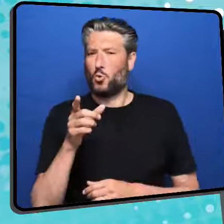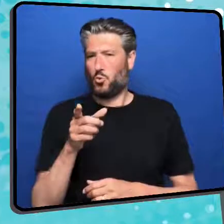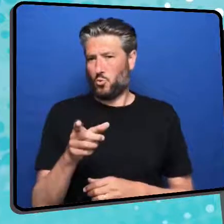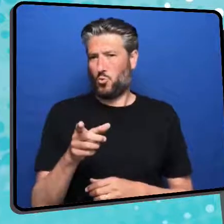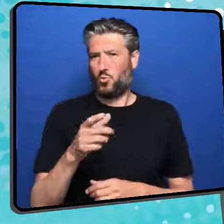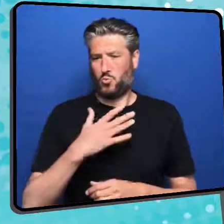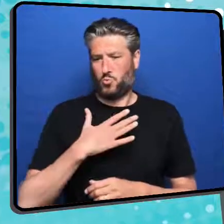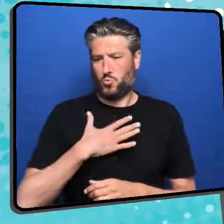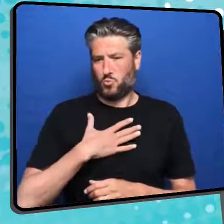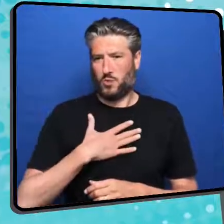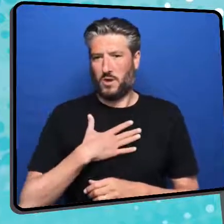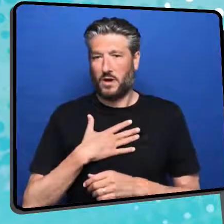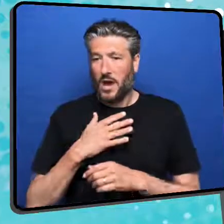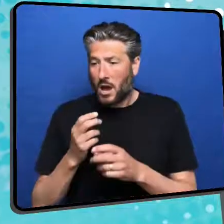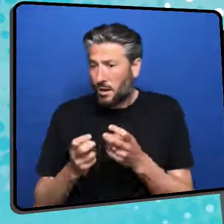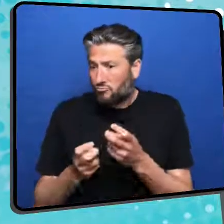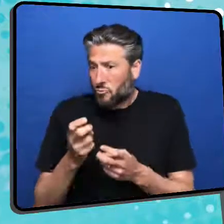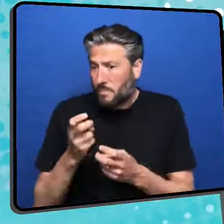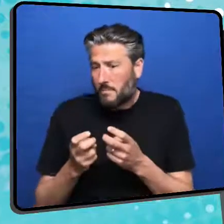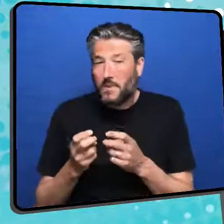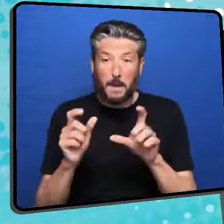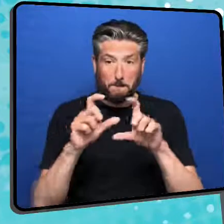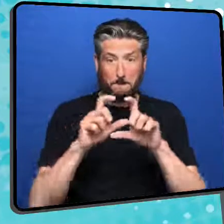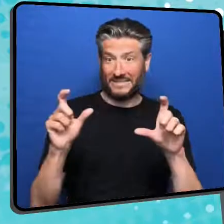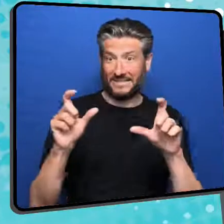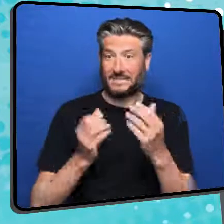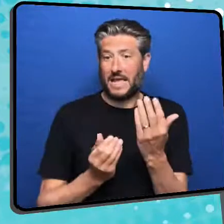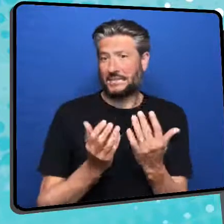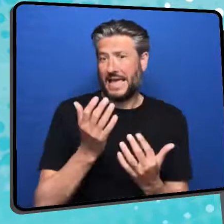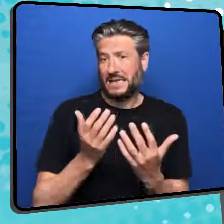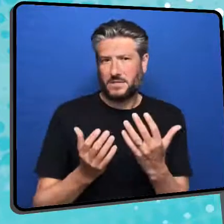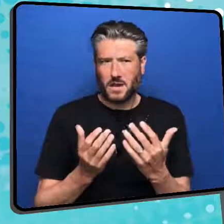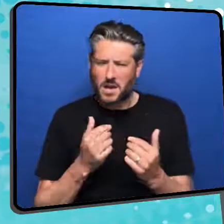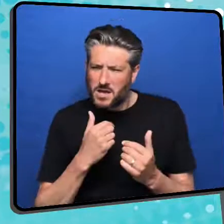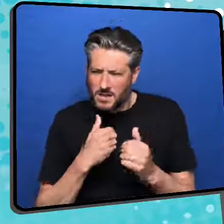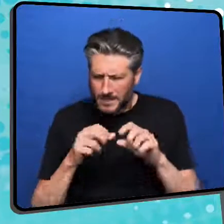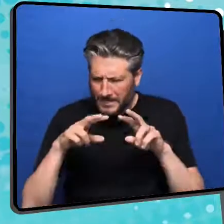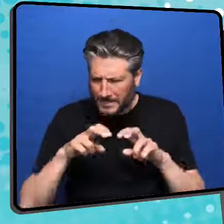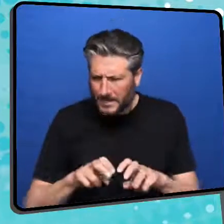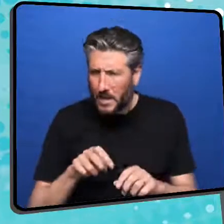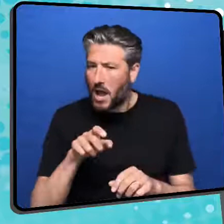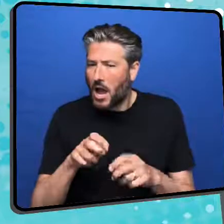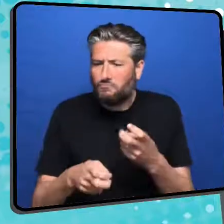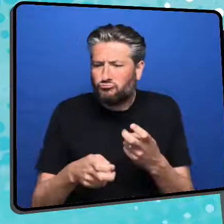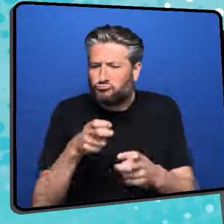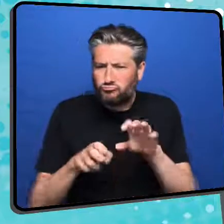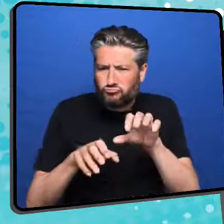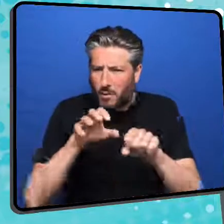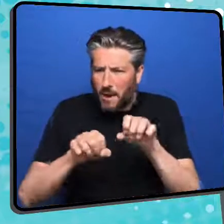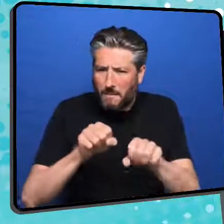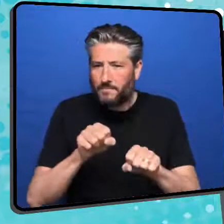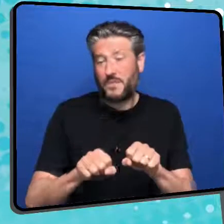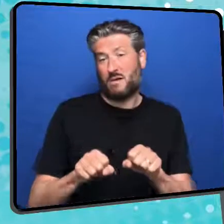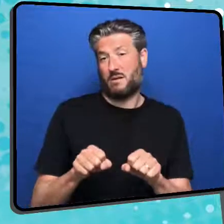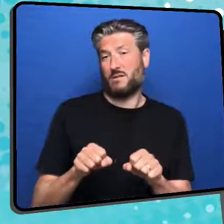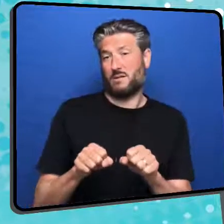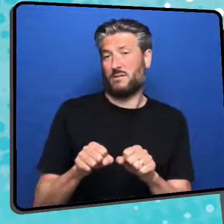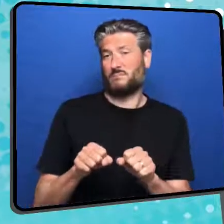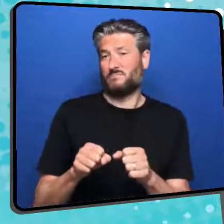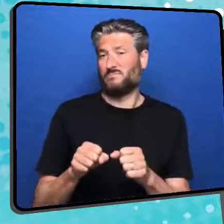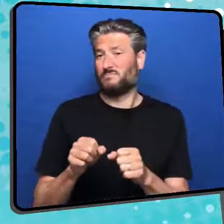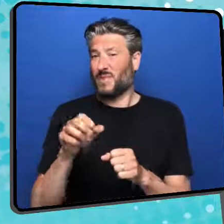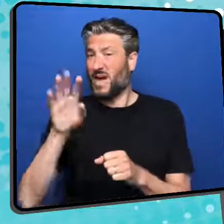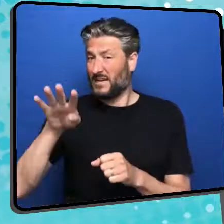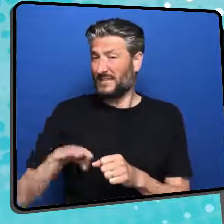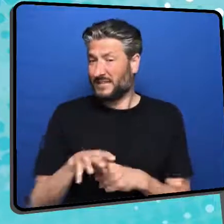and questions we ask of business data, actually, the more likely it's going to be tabular data with many features, and you're actually asking something